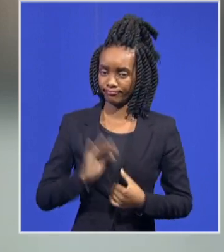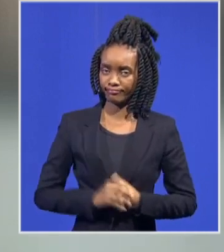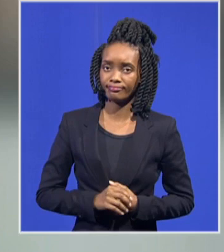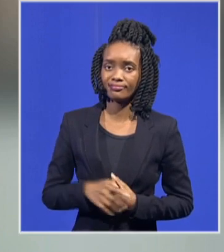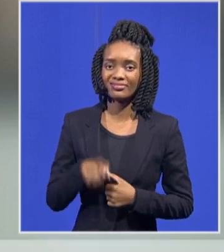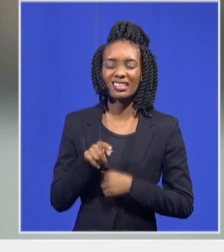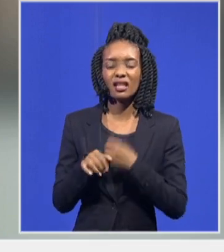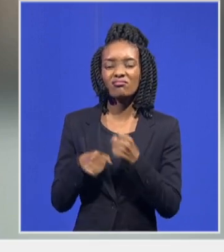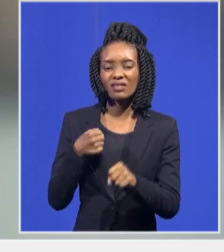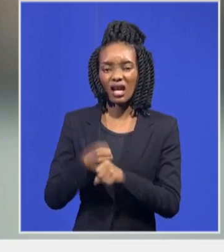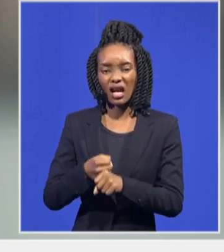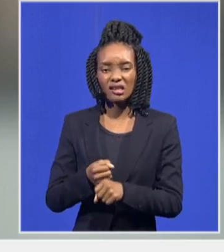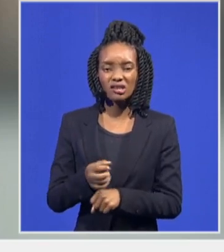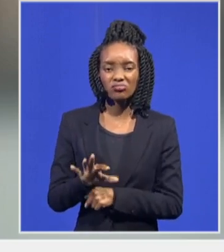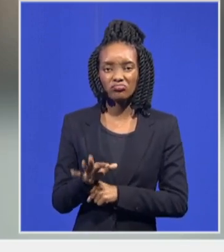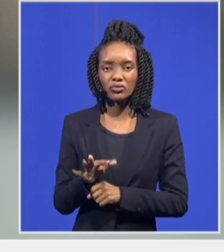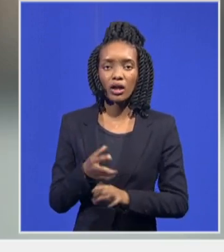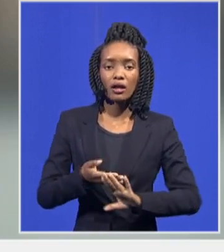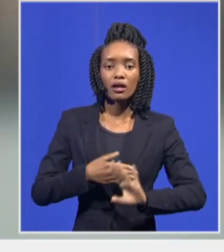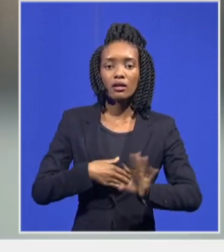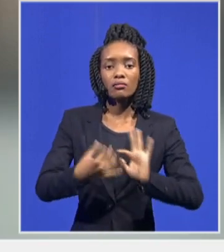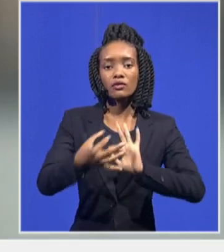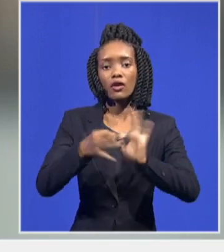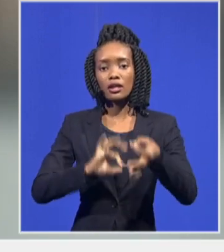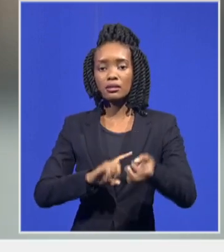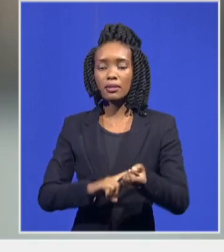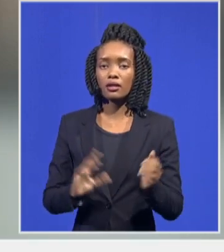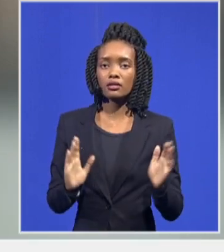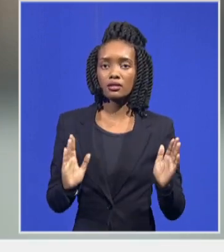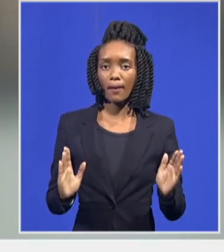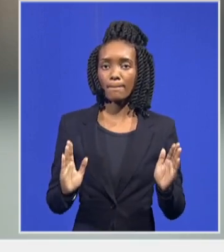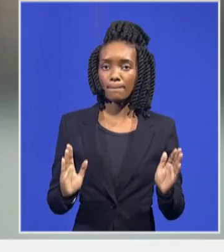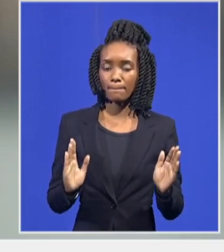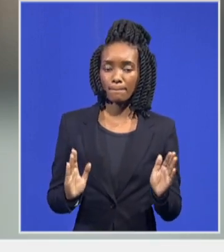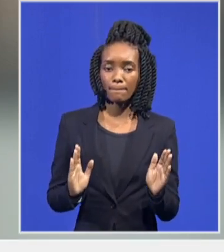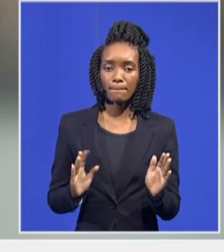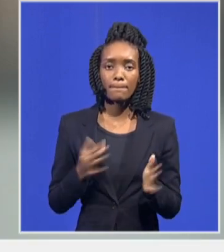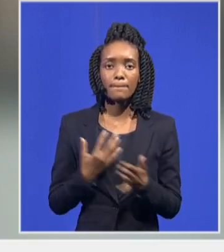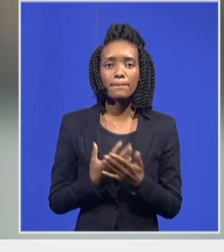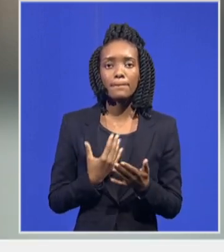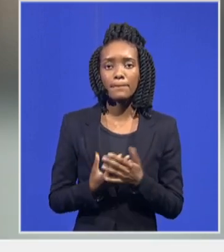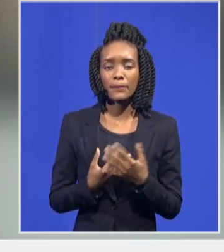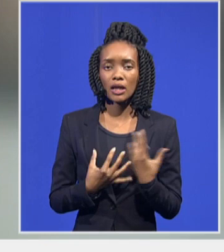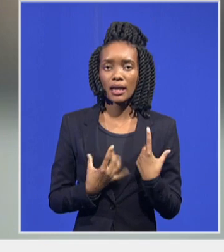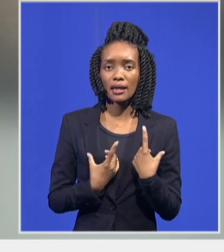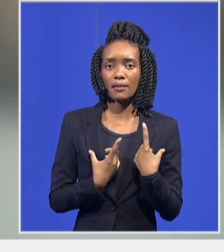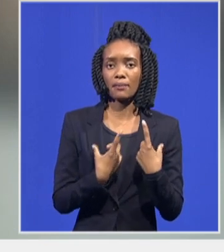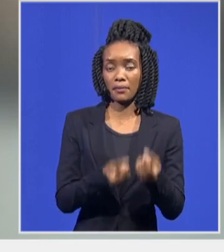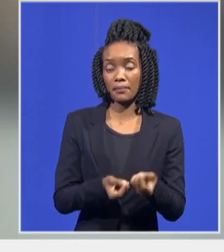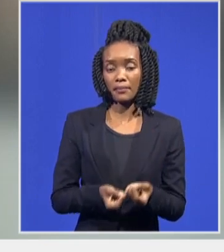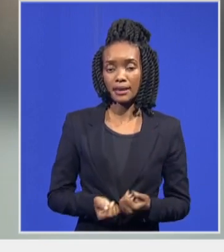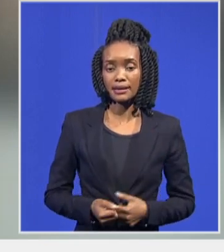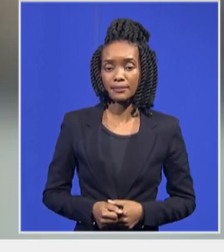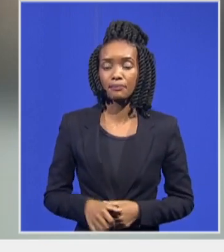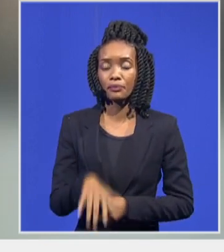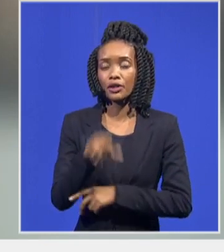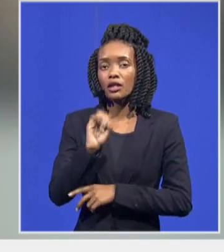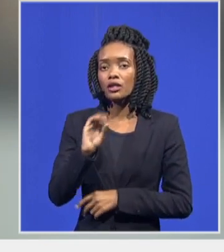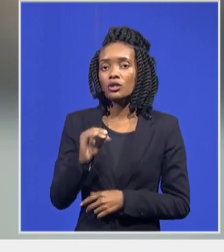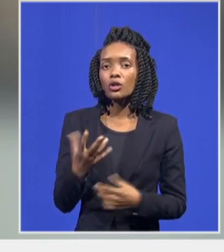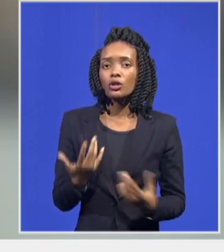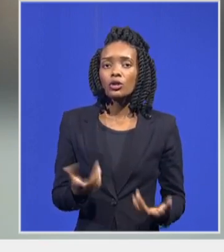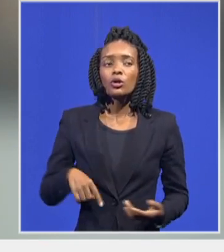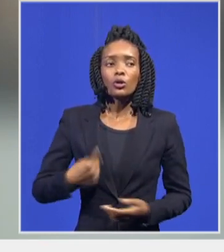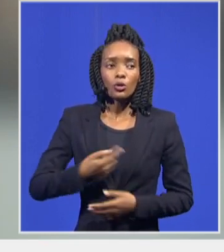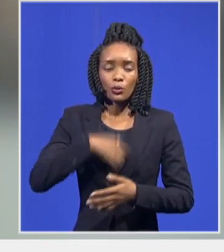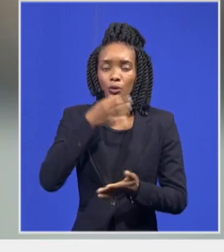years before the expiry of the term to have actually implemented the full JET IP. So we